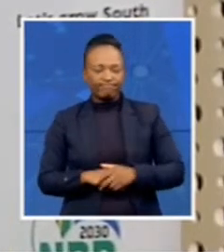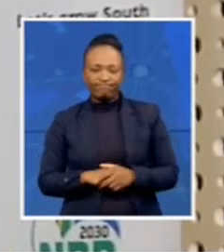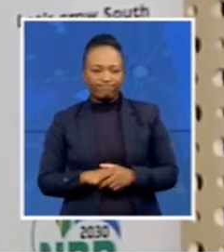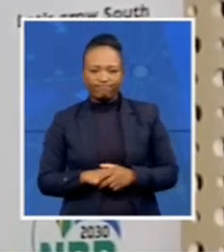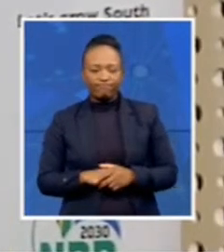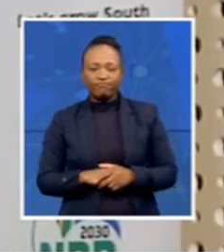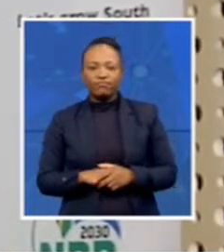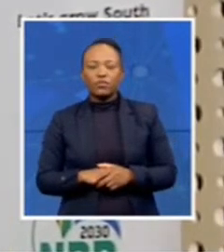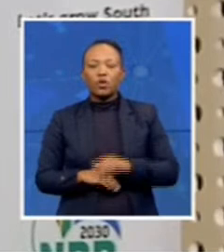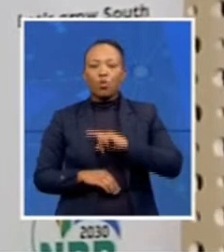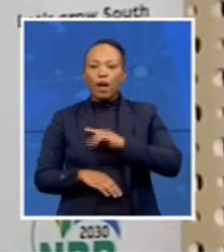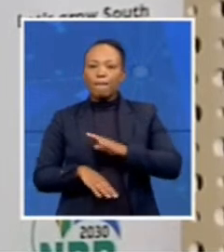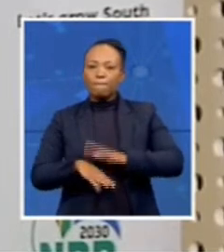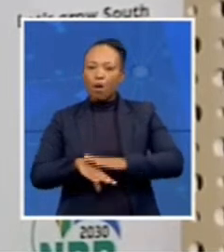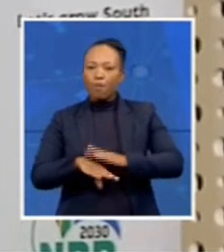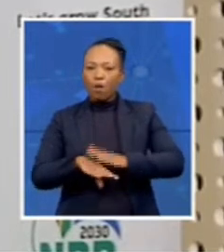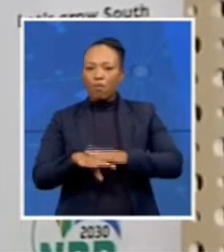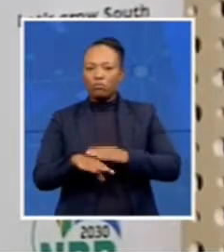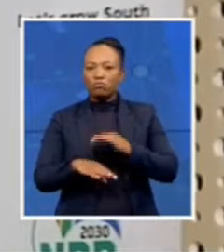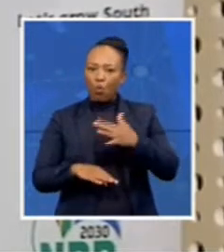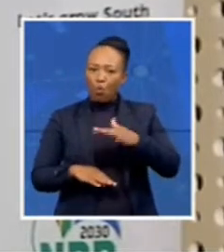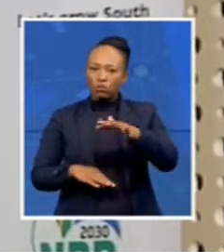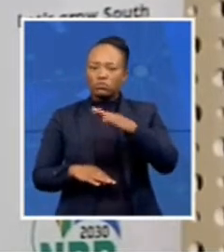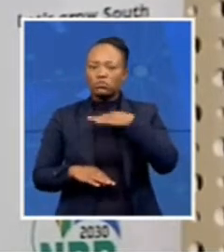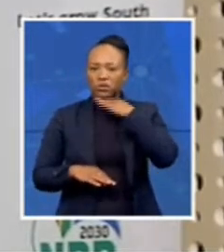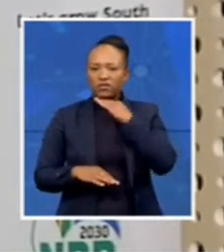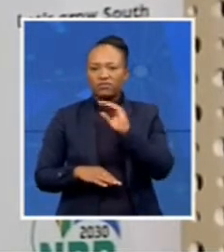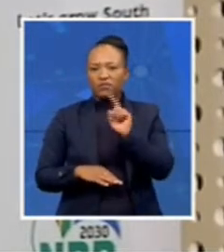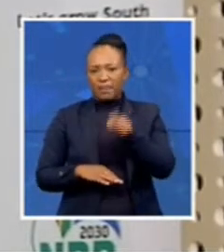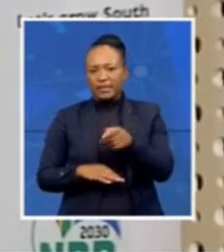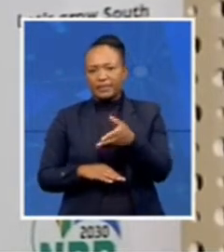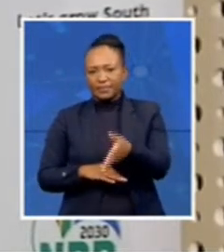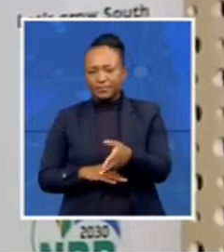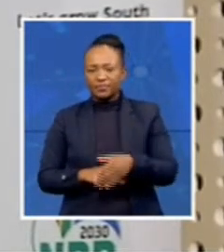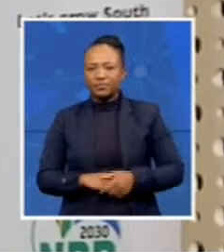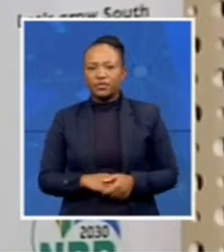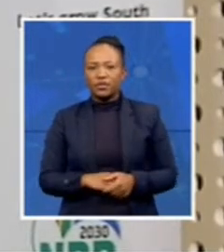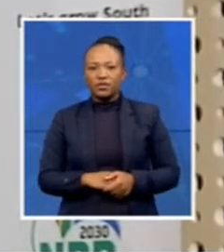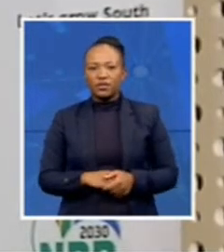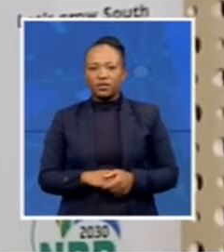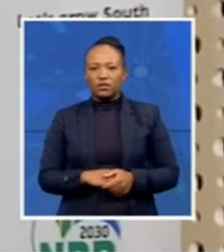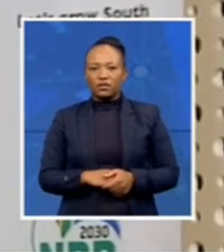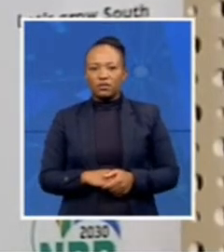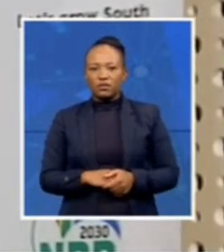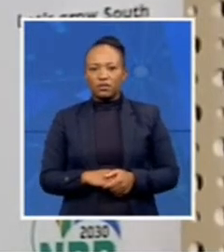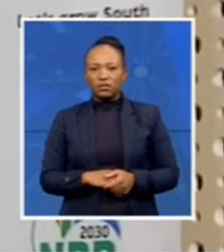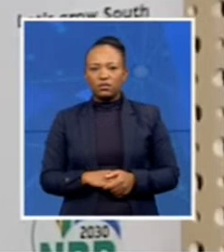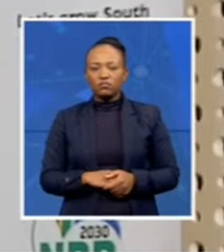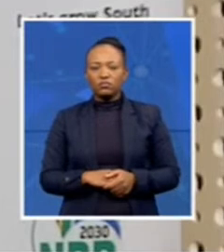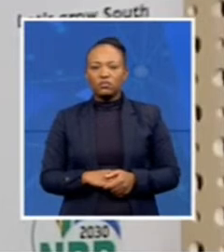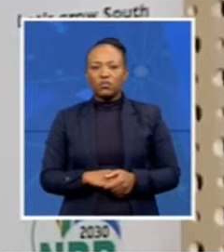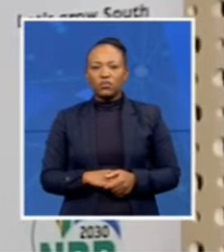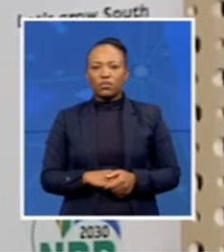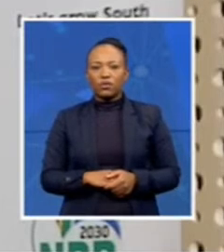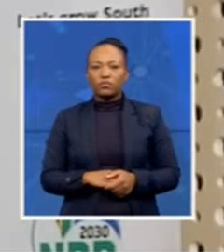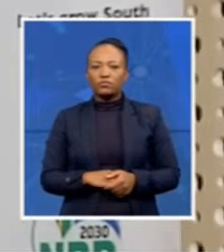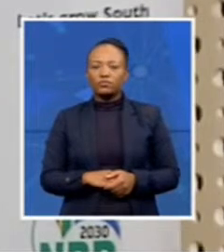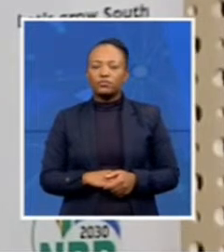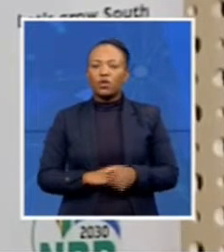Africa. And in this regard, we still have to explore